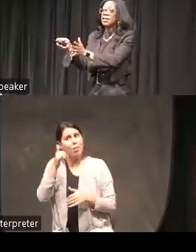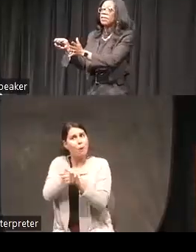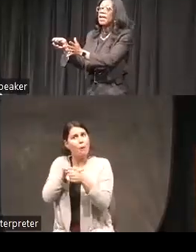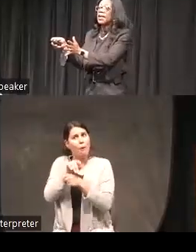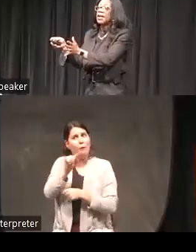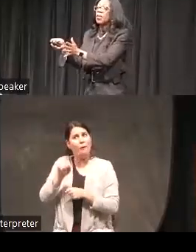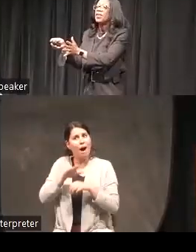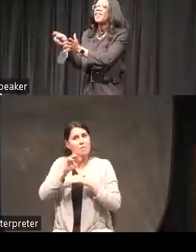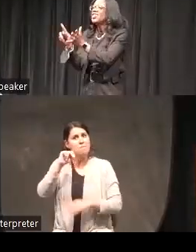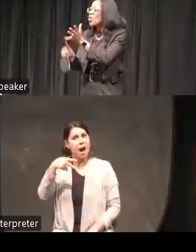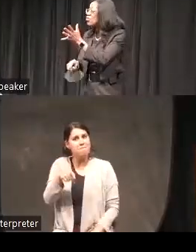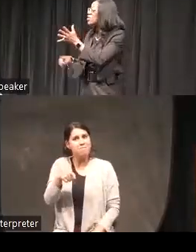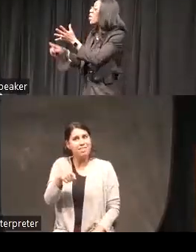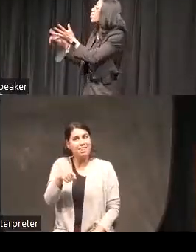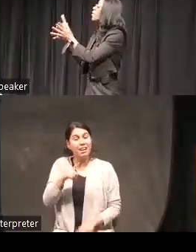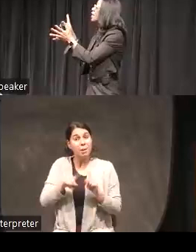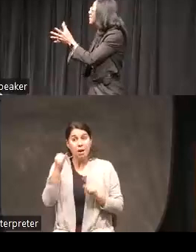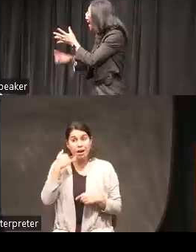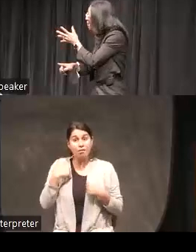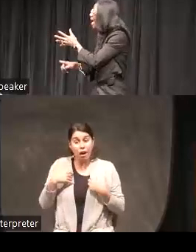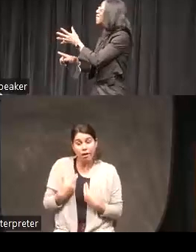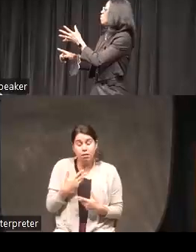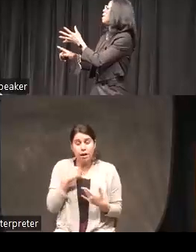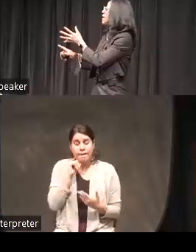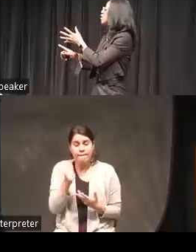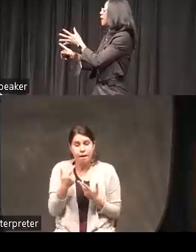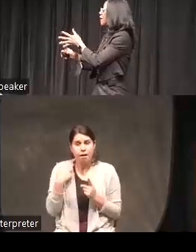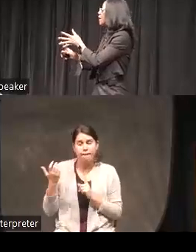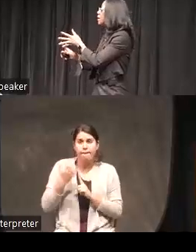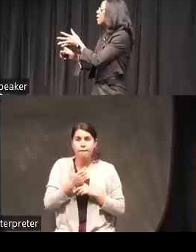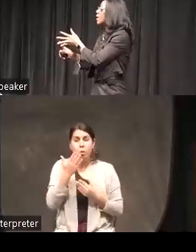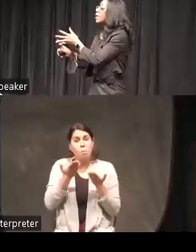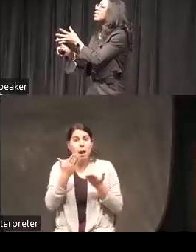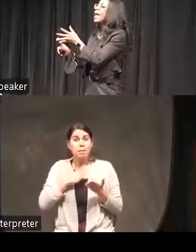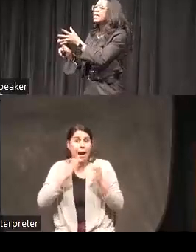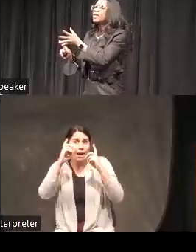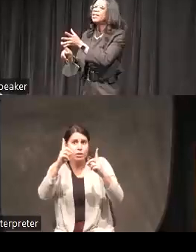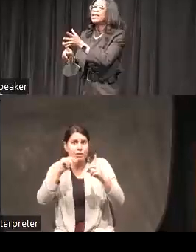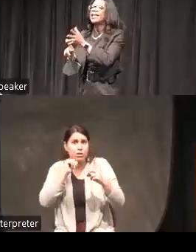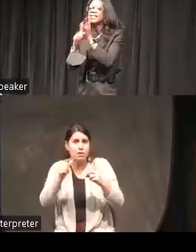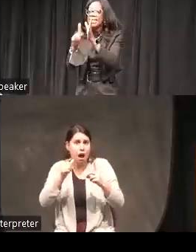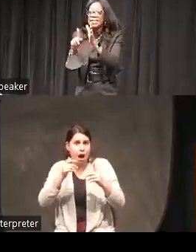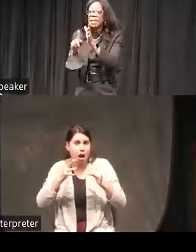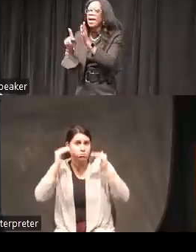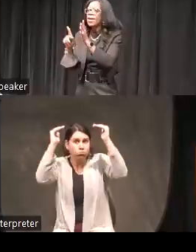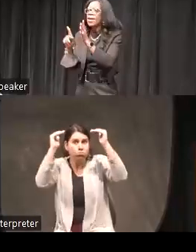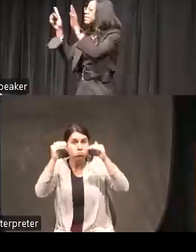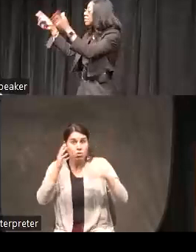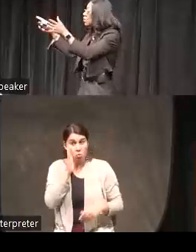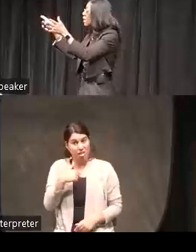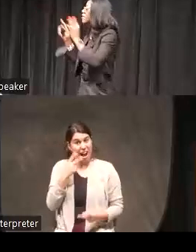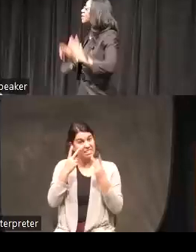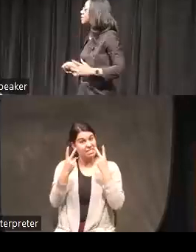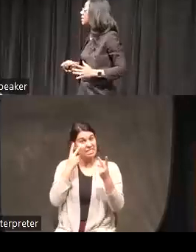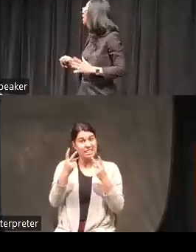places, right? But if I don't dress properly or I'm not that well educated, the likelihood that I see the same houses